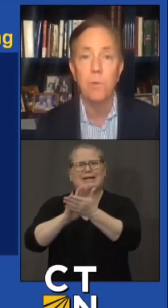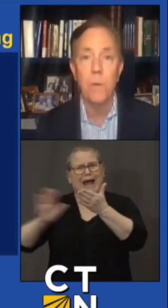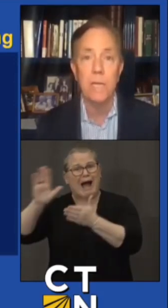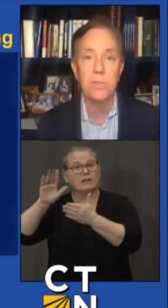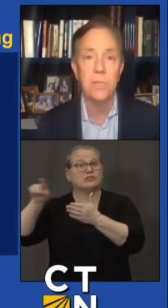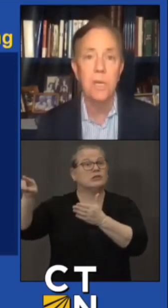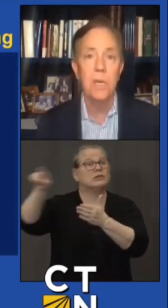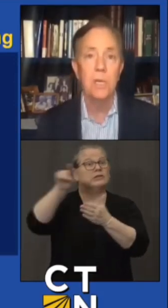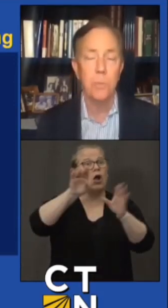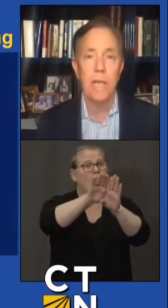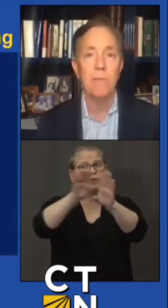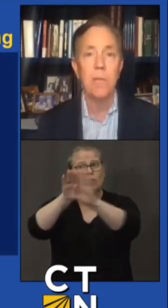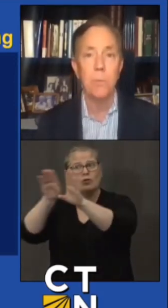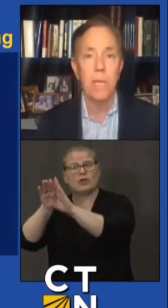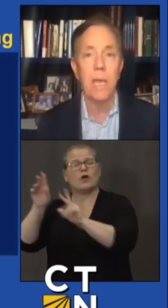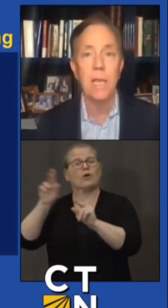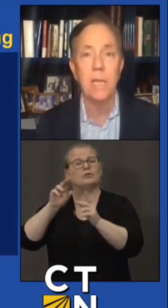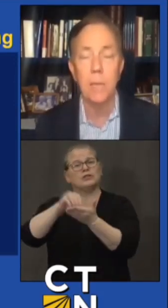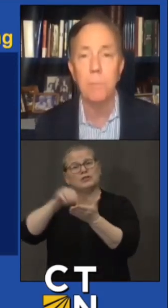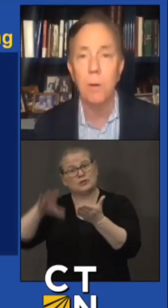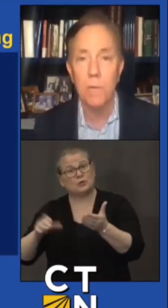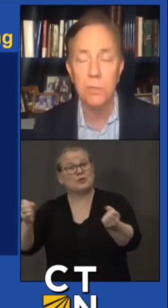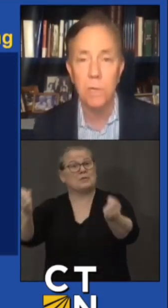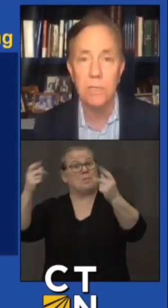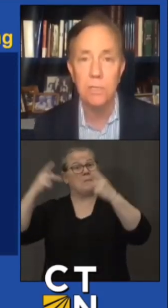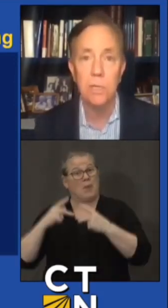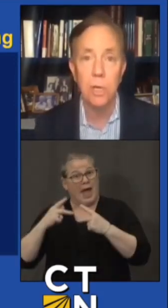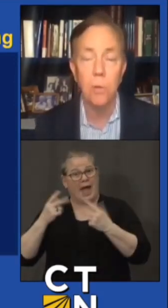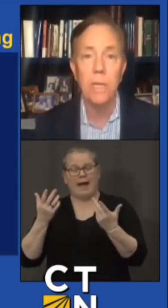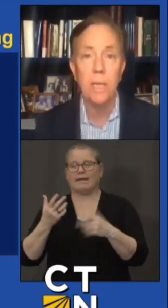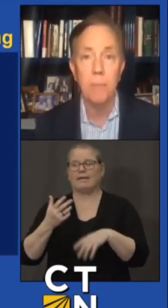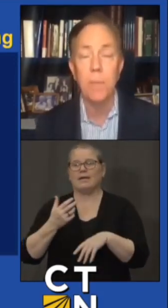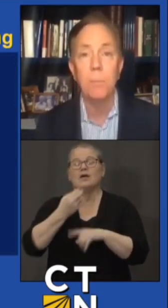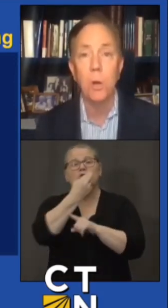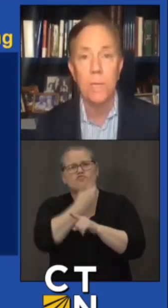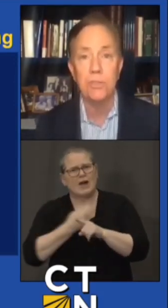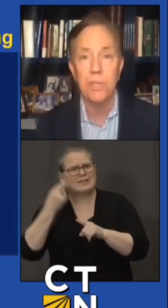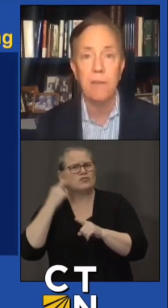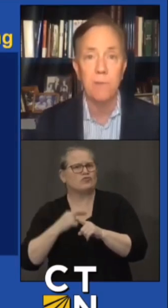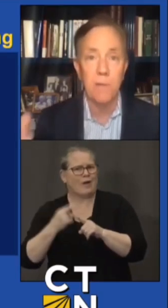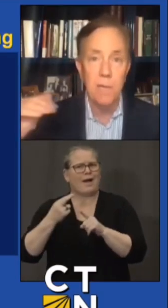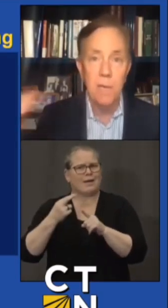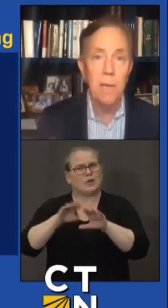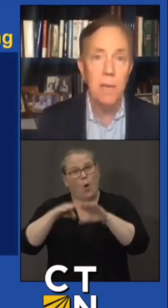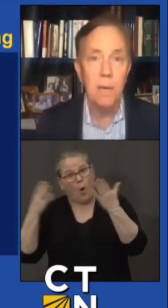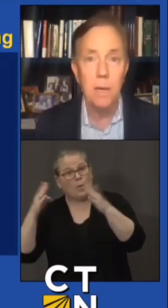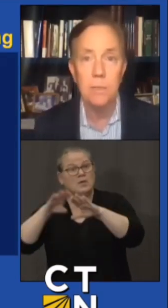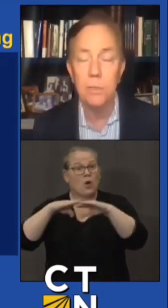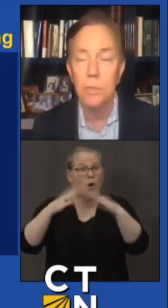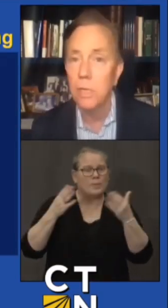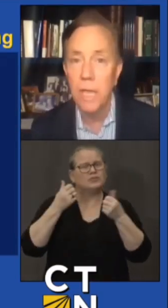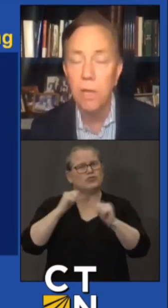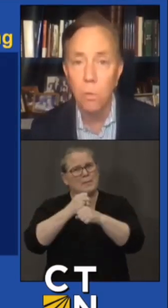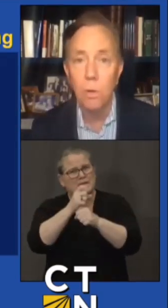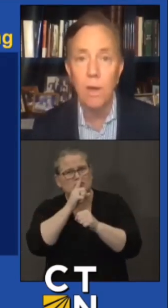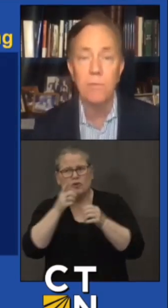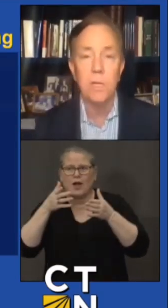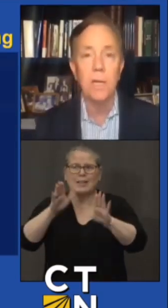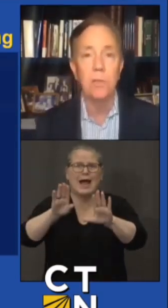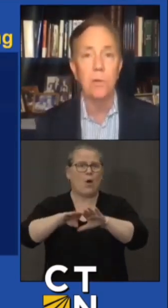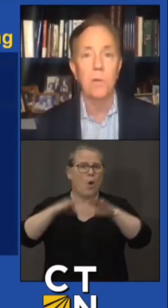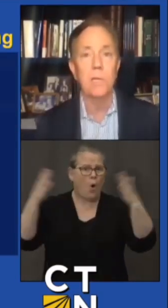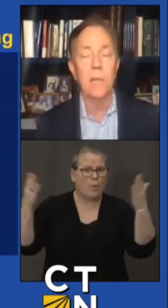few weeks, doing everything we can to keep our restaurants going, keep them going safely. You can't order